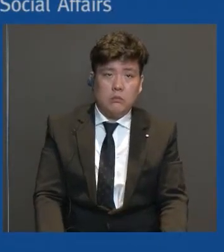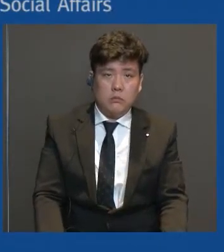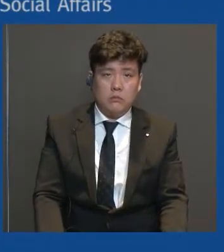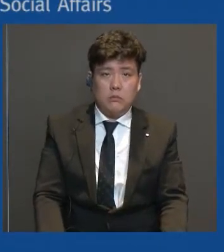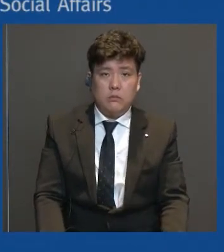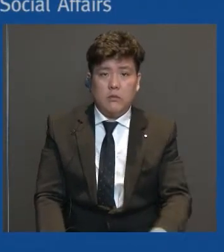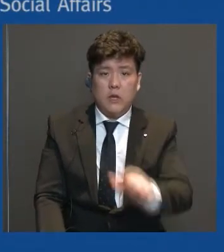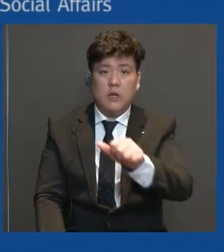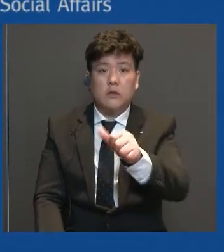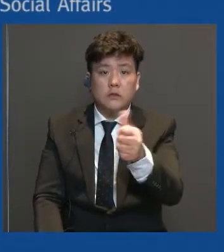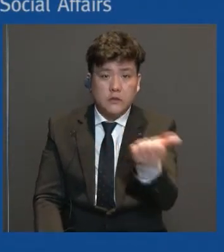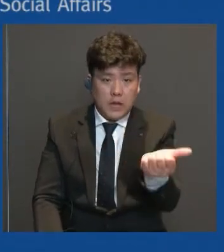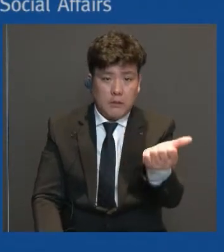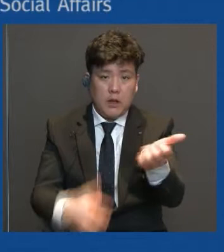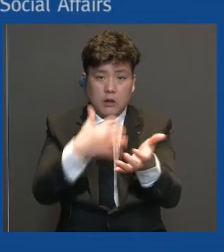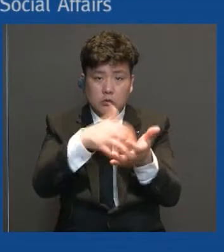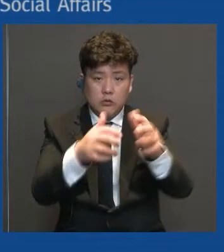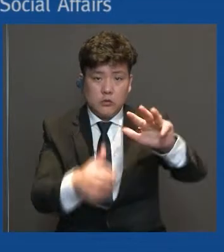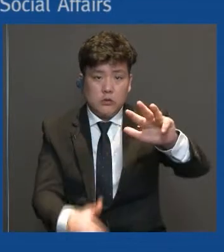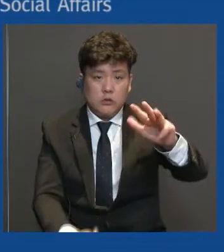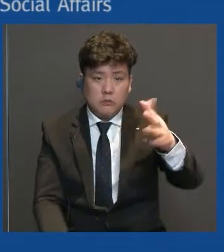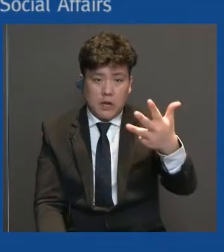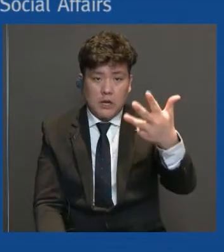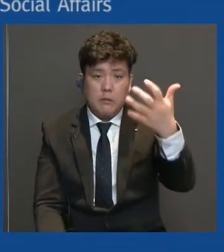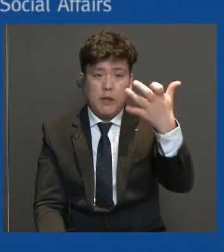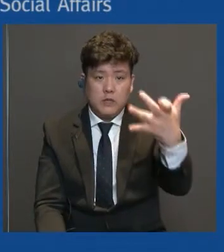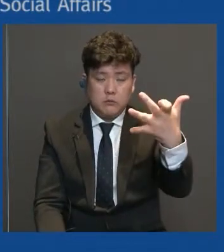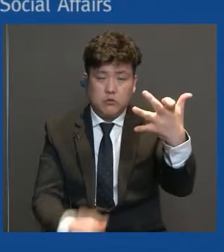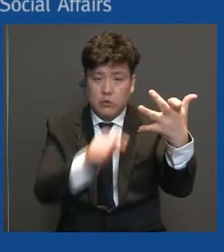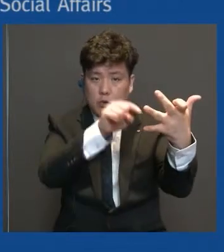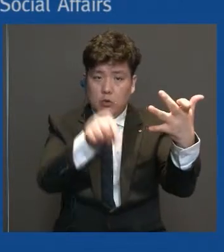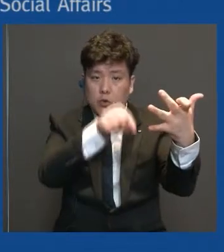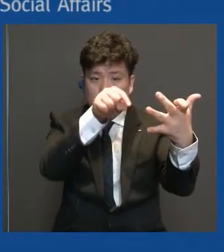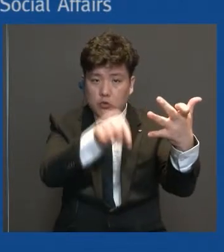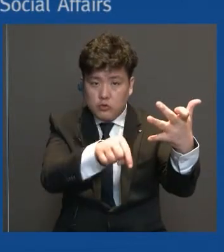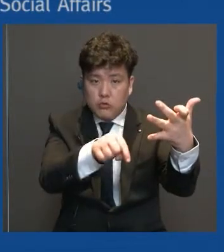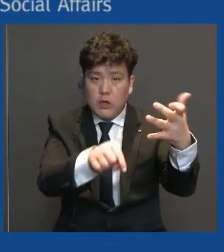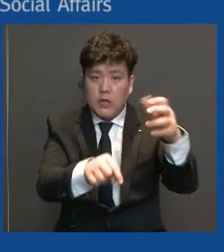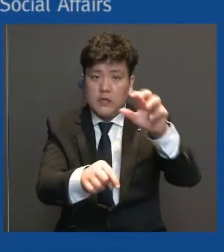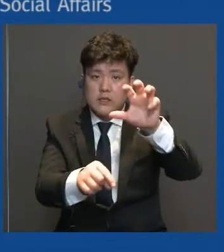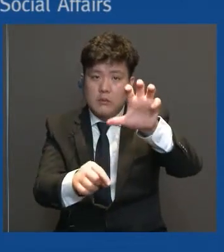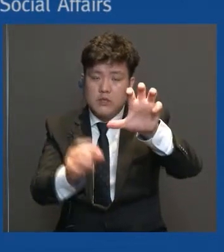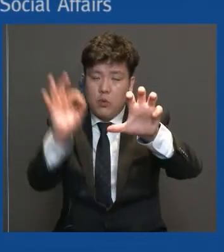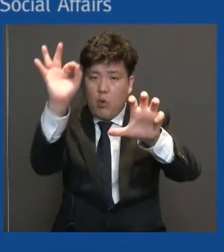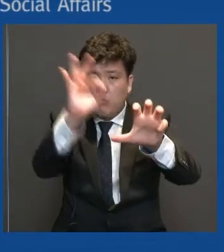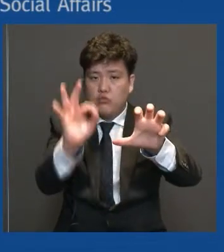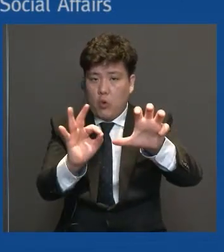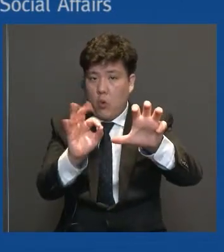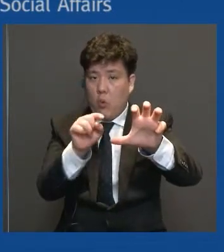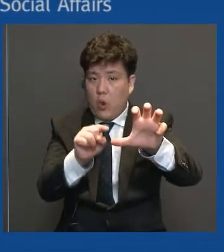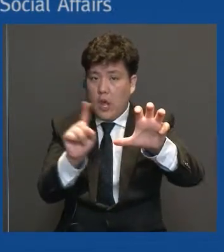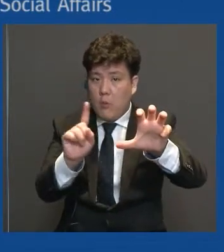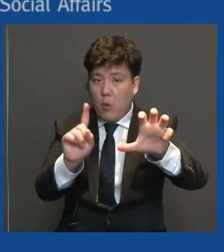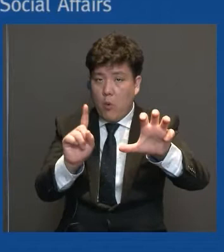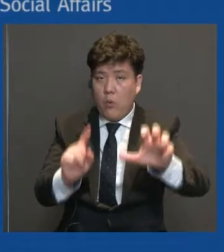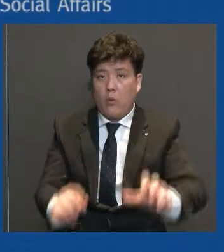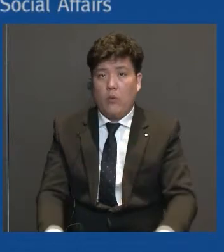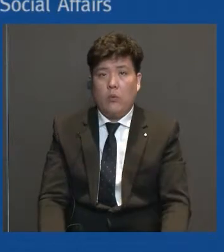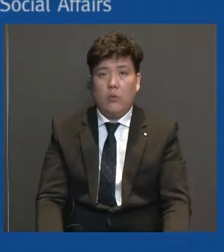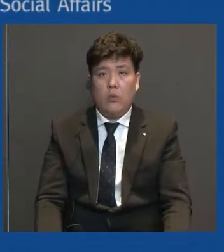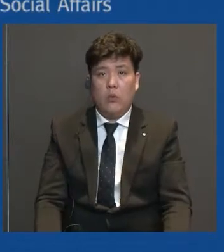35% are related to running nursing hospitals and nursing homes.